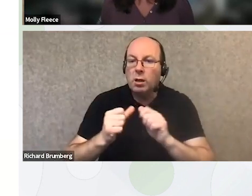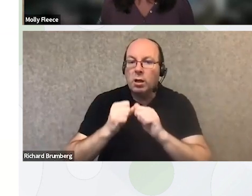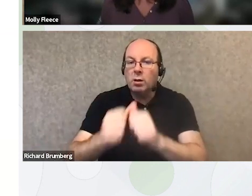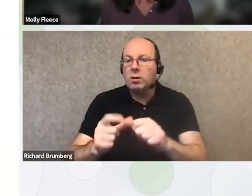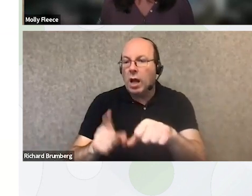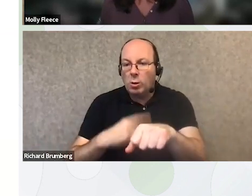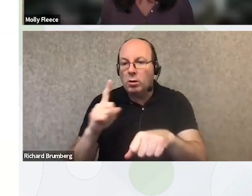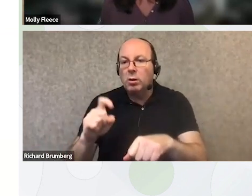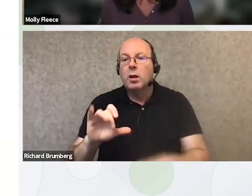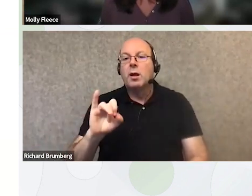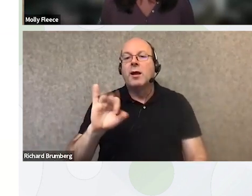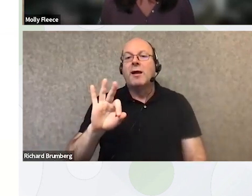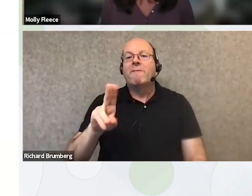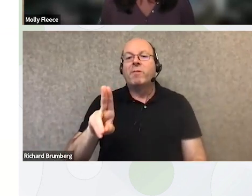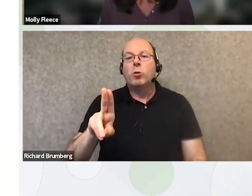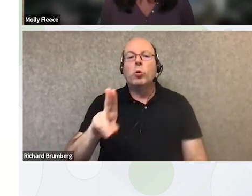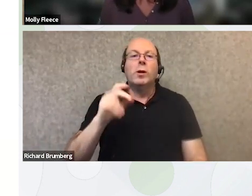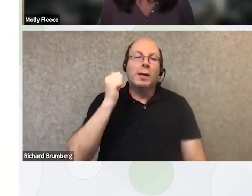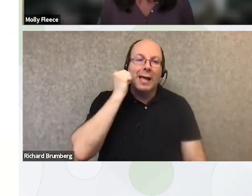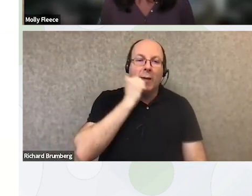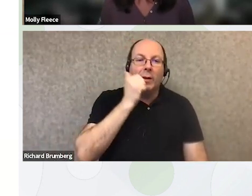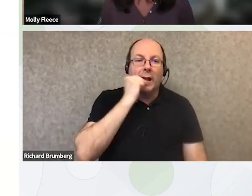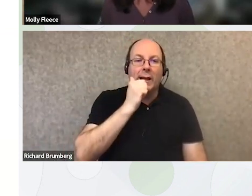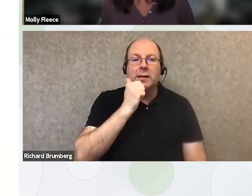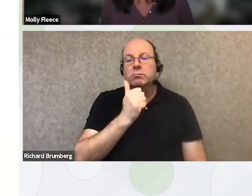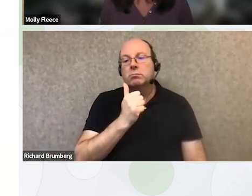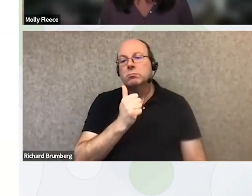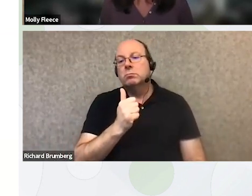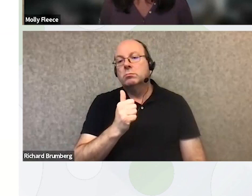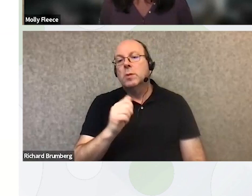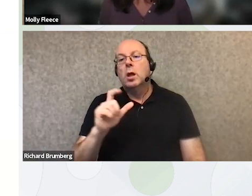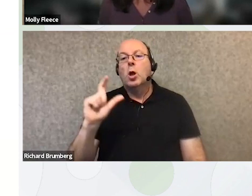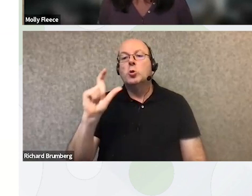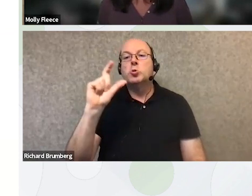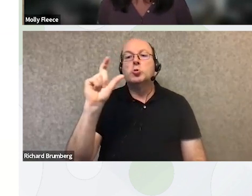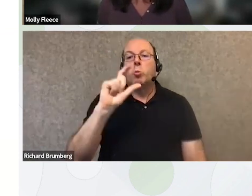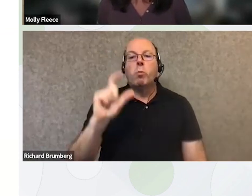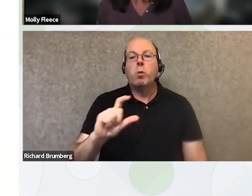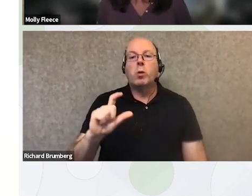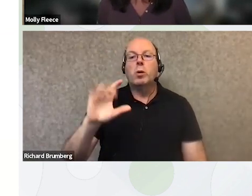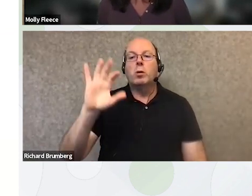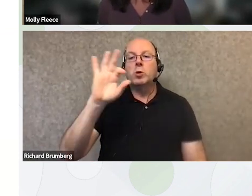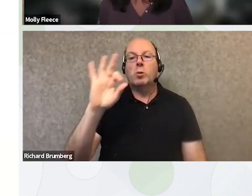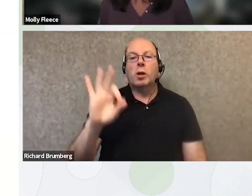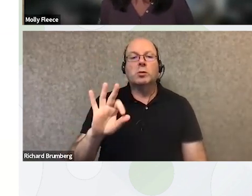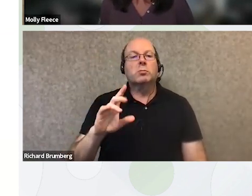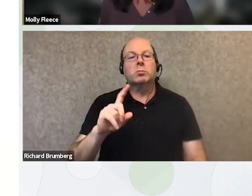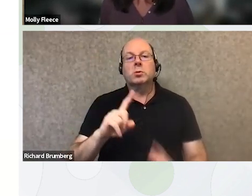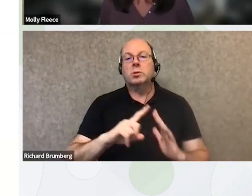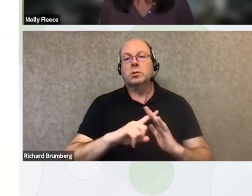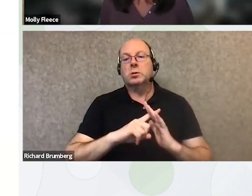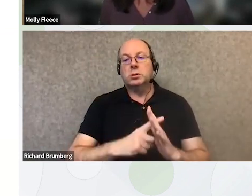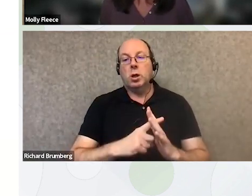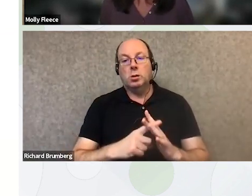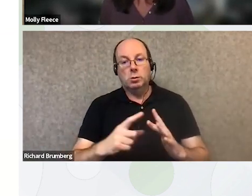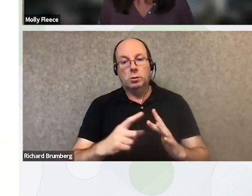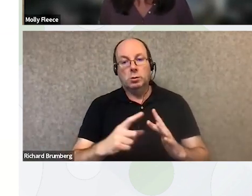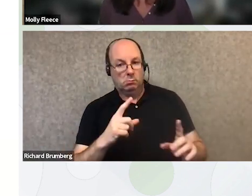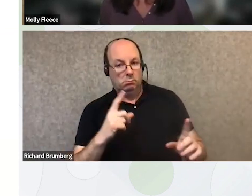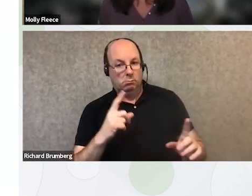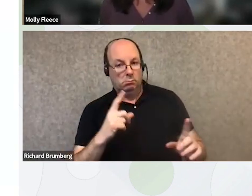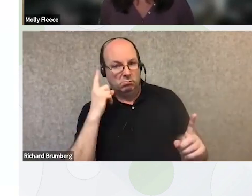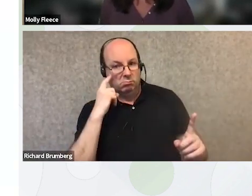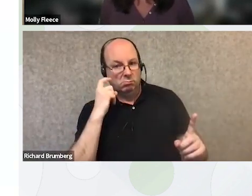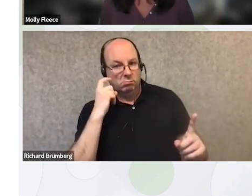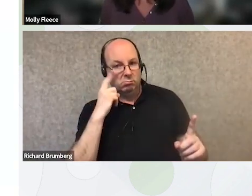influenza, we're thinking about standard and droplet precautions, and droplet precautions should be implemented for patients with suspected